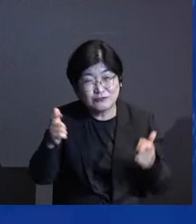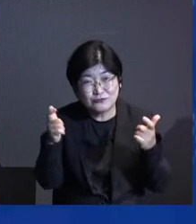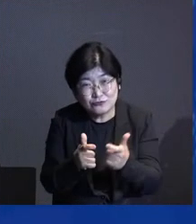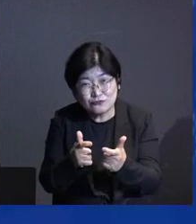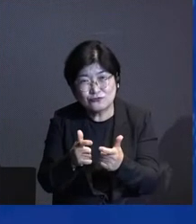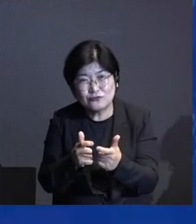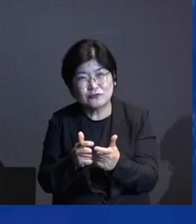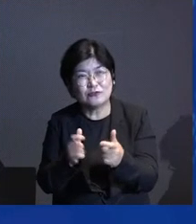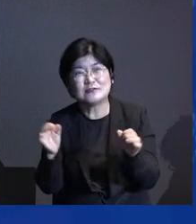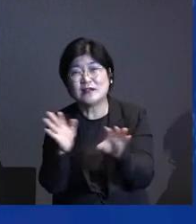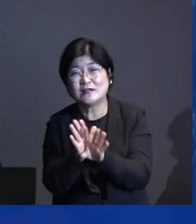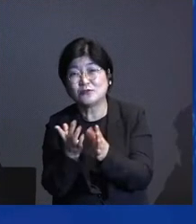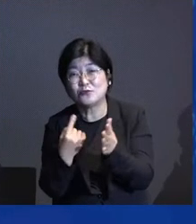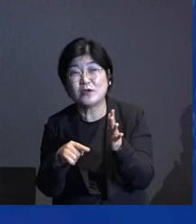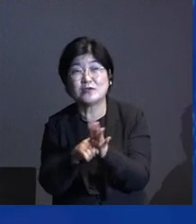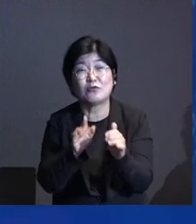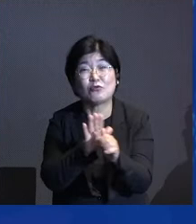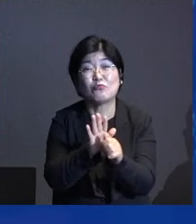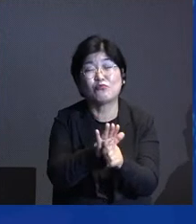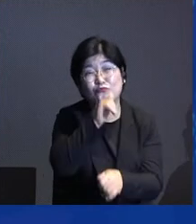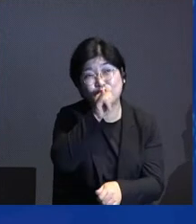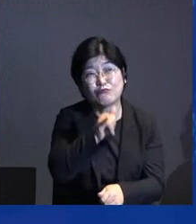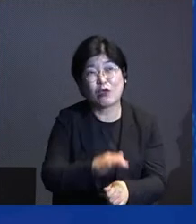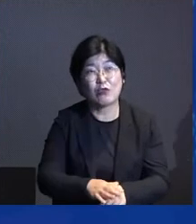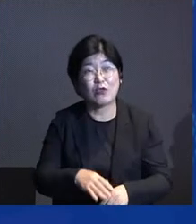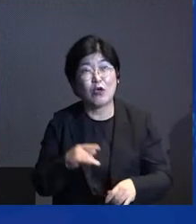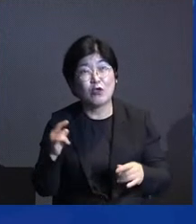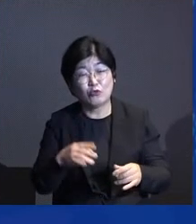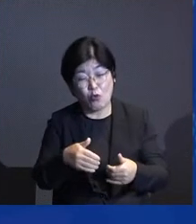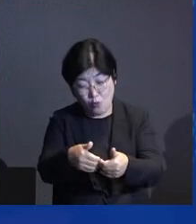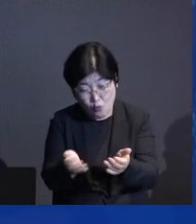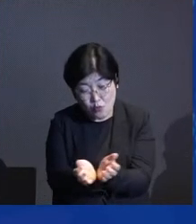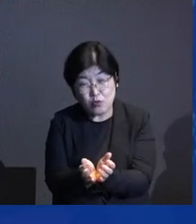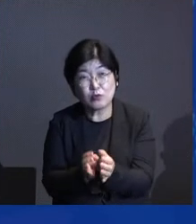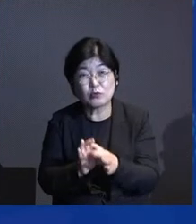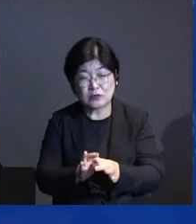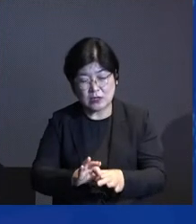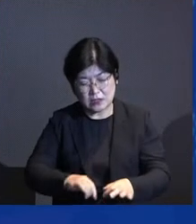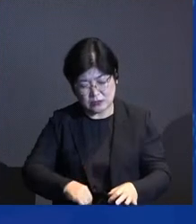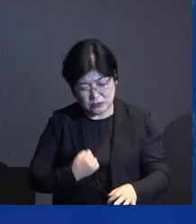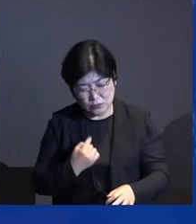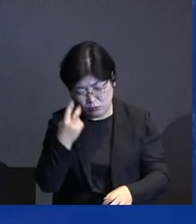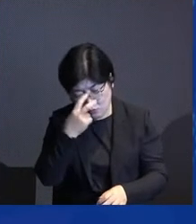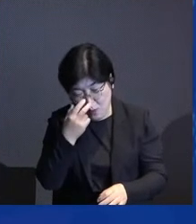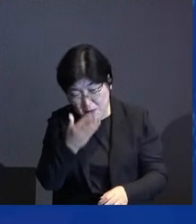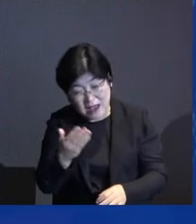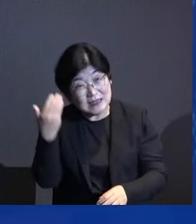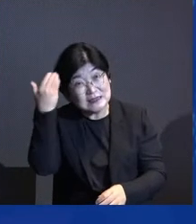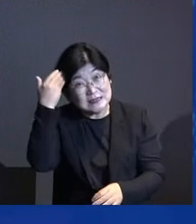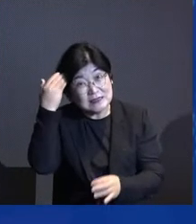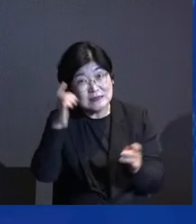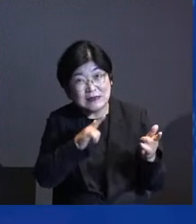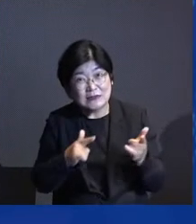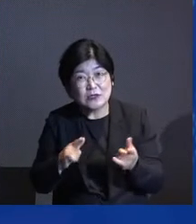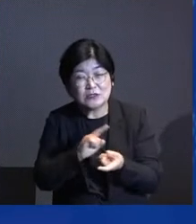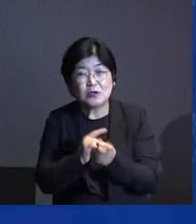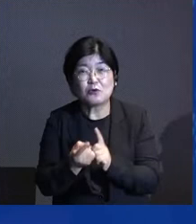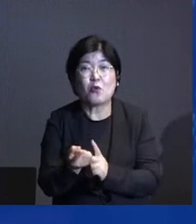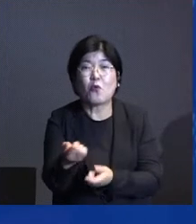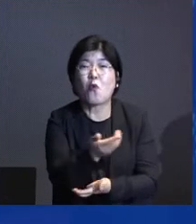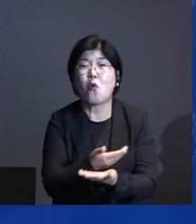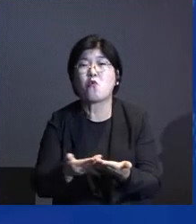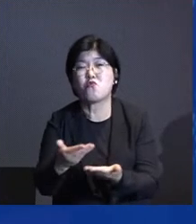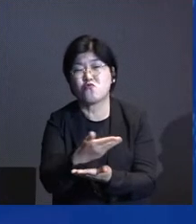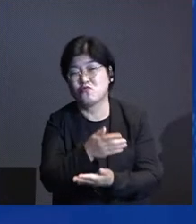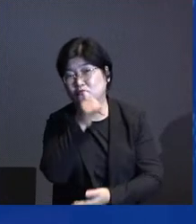provide communication on self-care knowledge, so that people know how to take care of themselves and their family members,